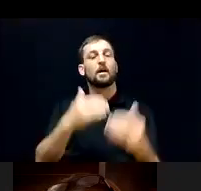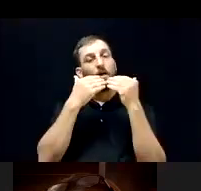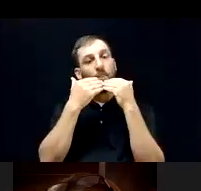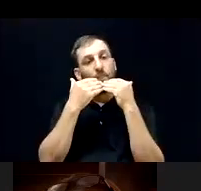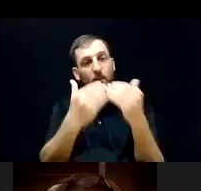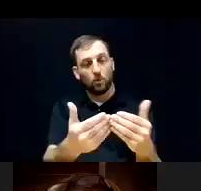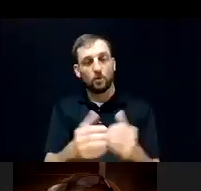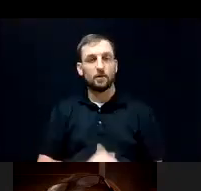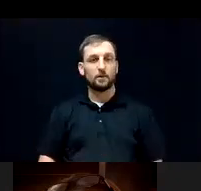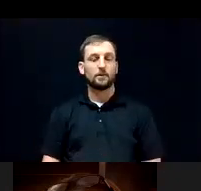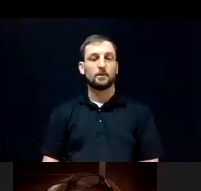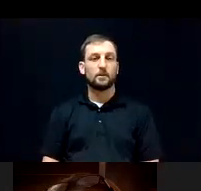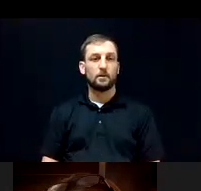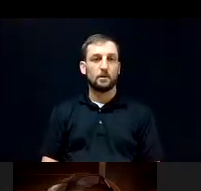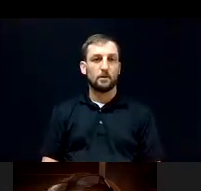much.